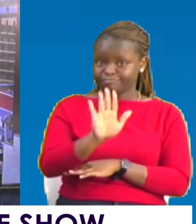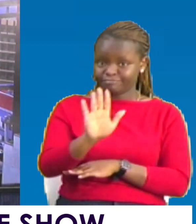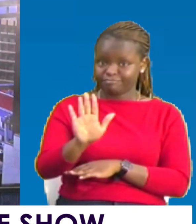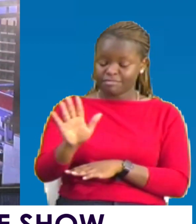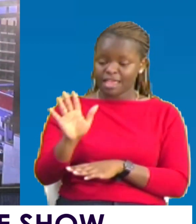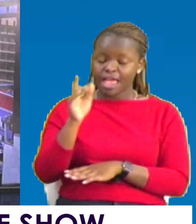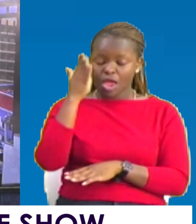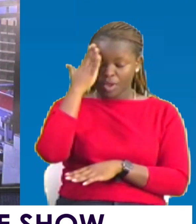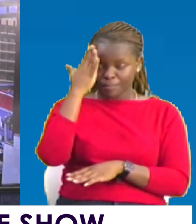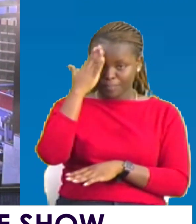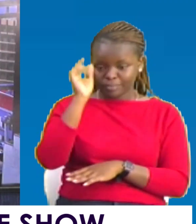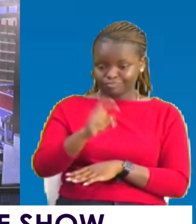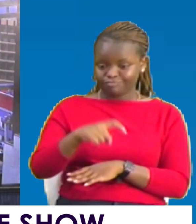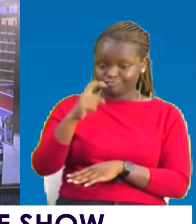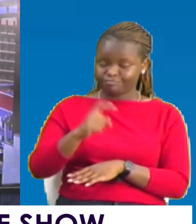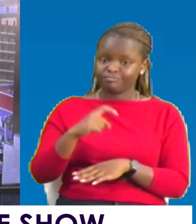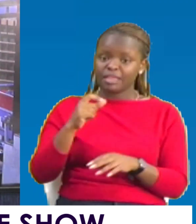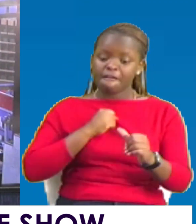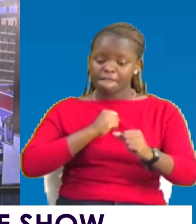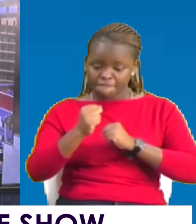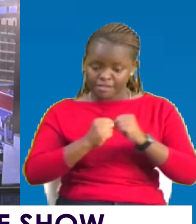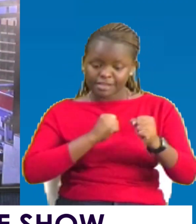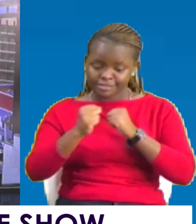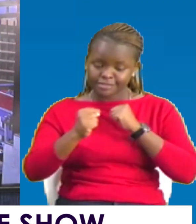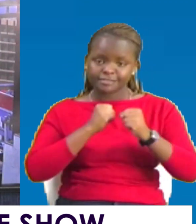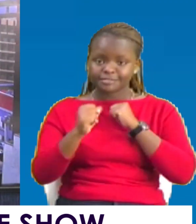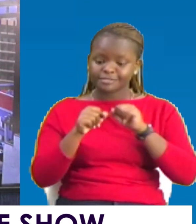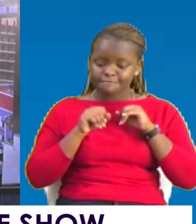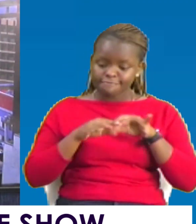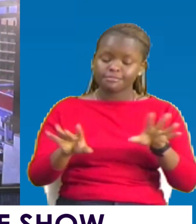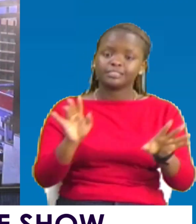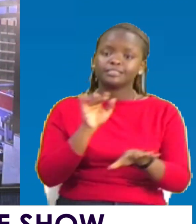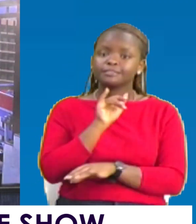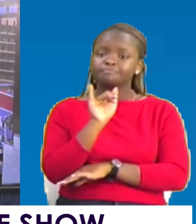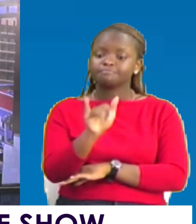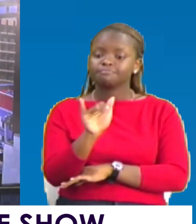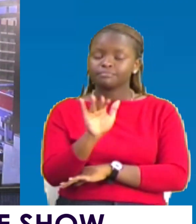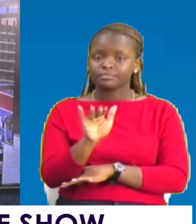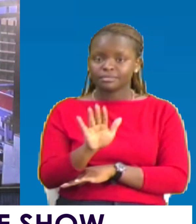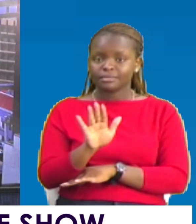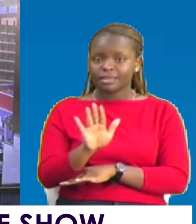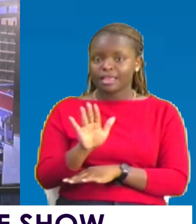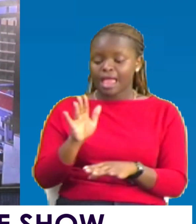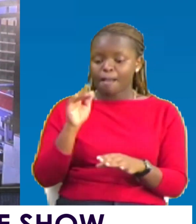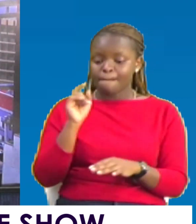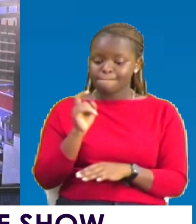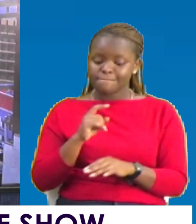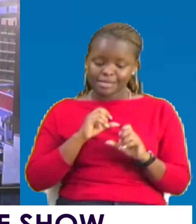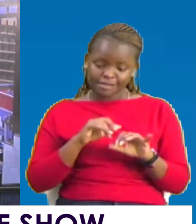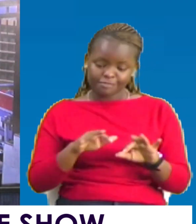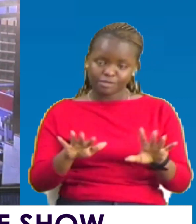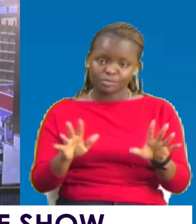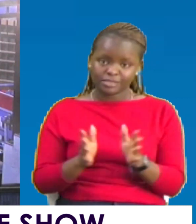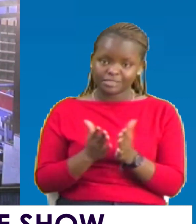of those things, because they fight your network very hard. You need networks for the future. Trust you me.